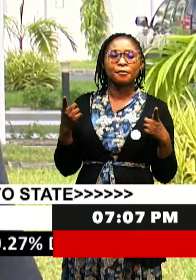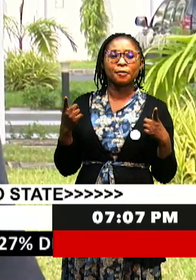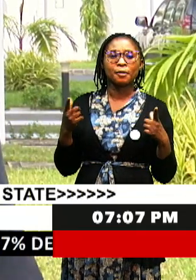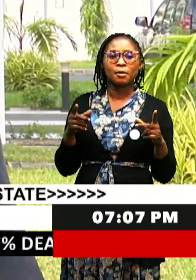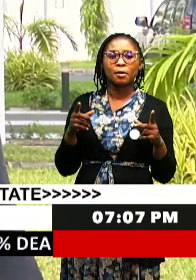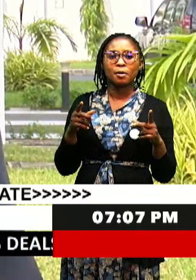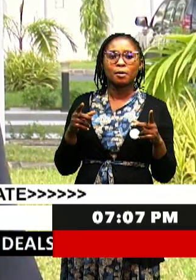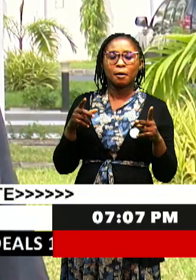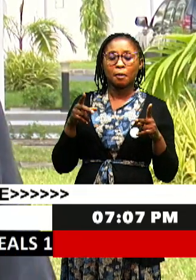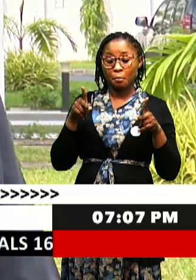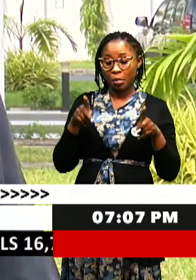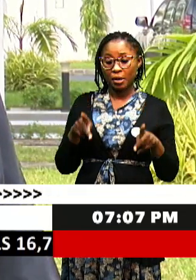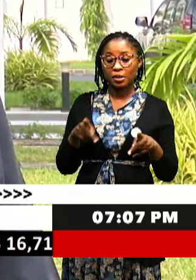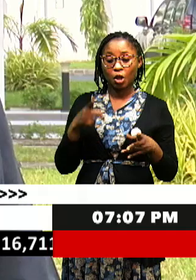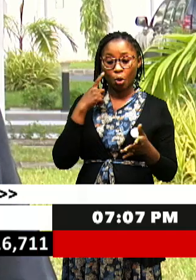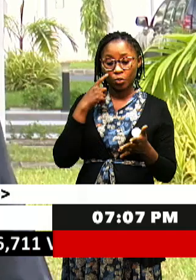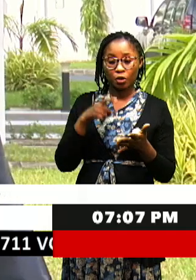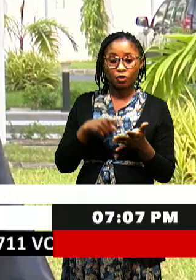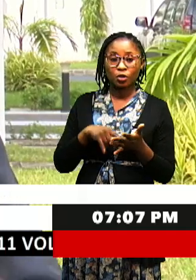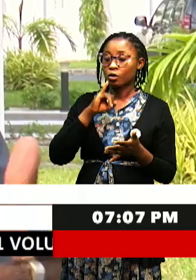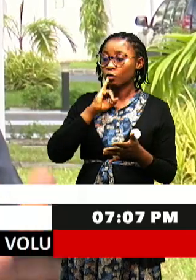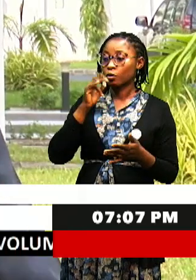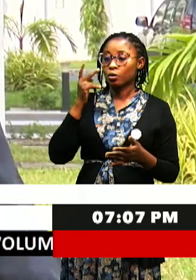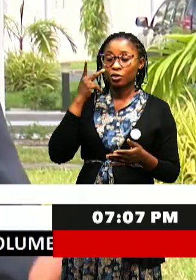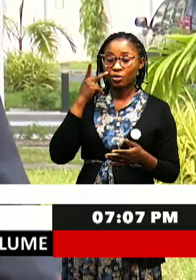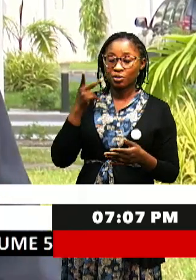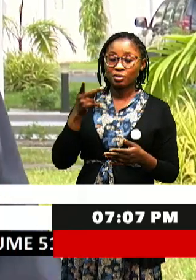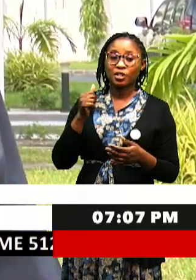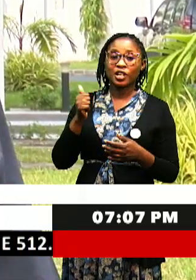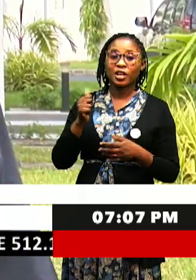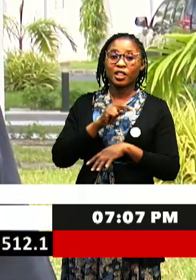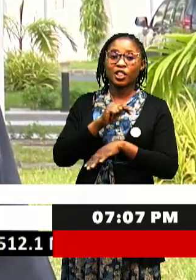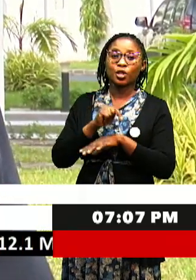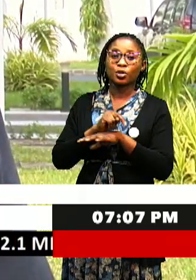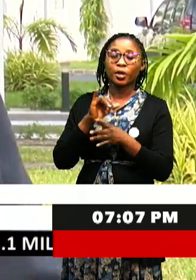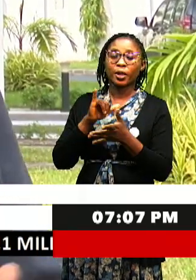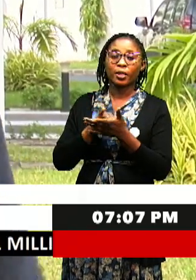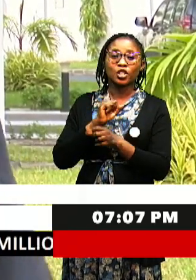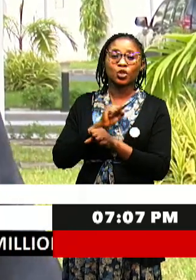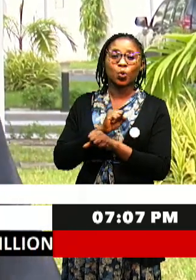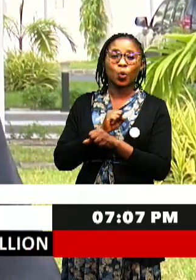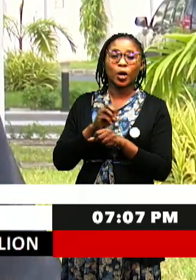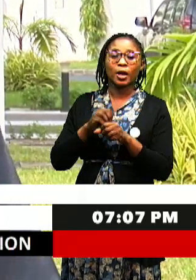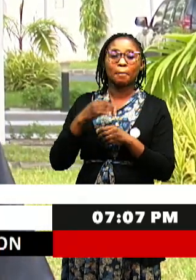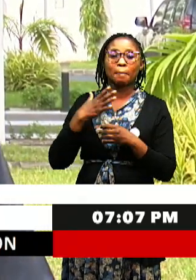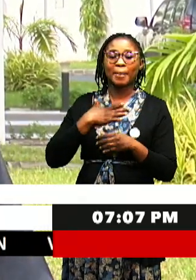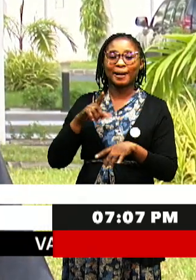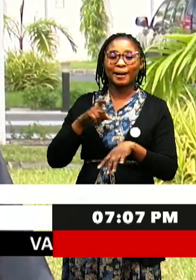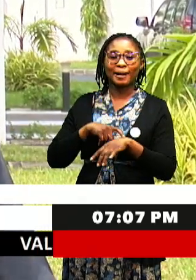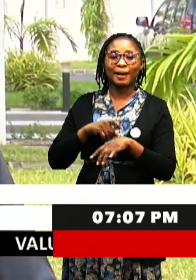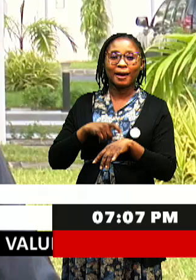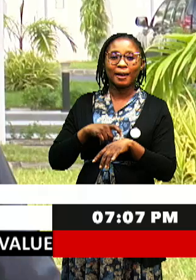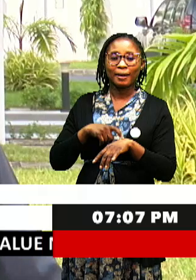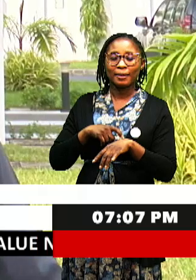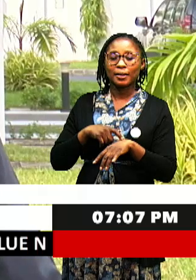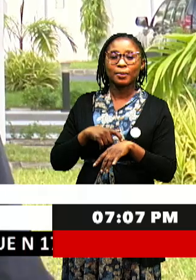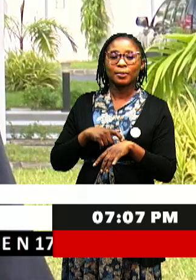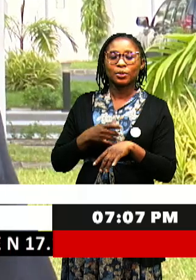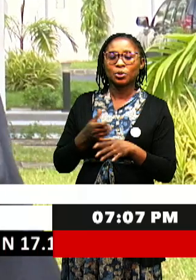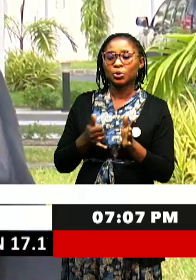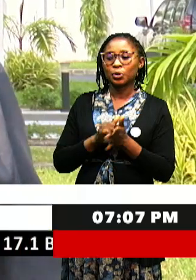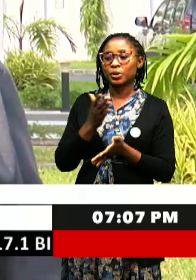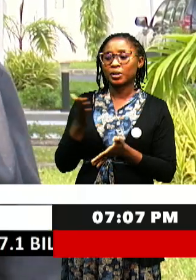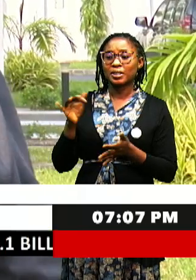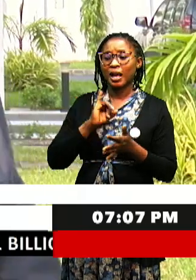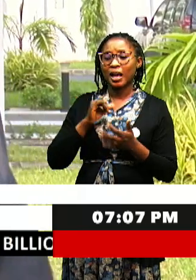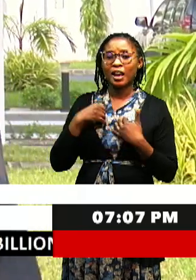personal vision is to see a nation that works in my lifetime. And those things I've